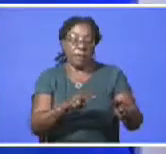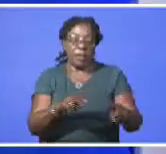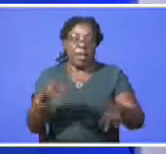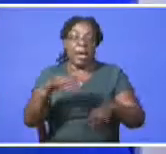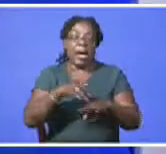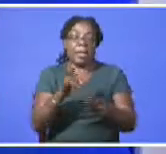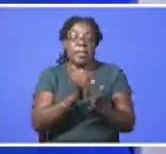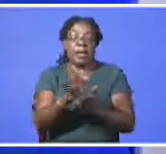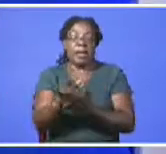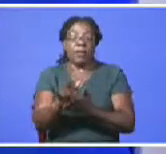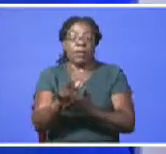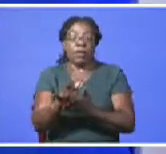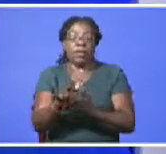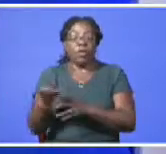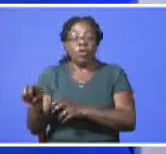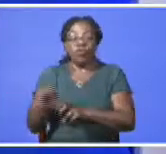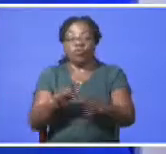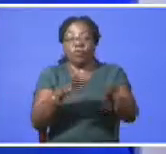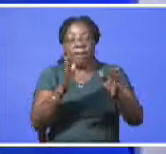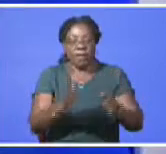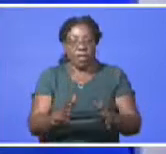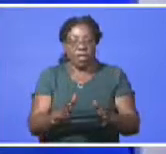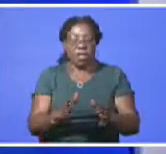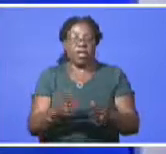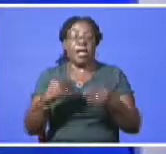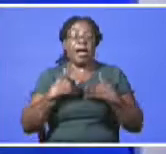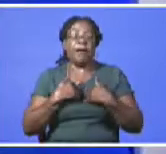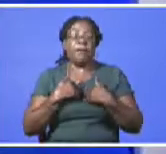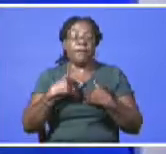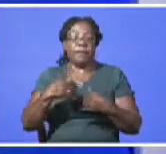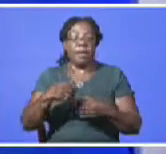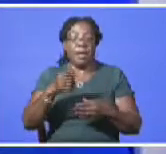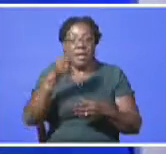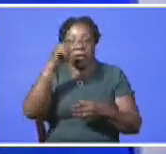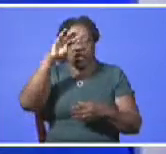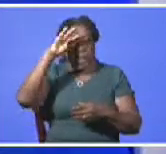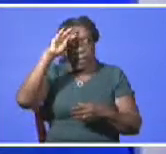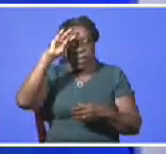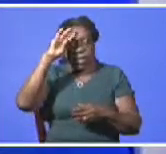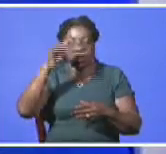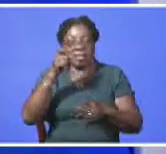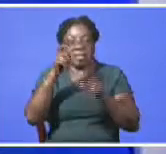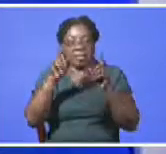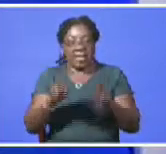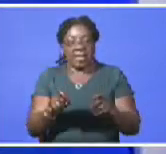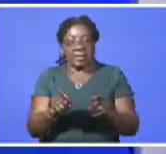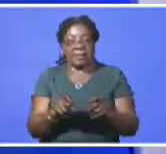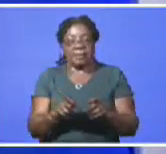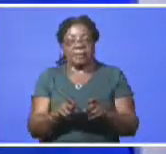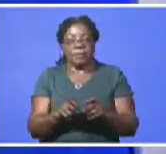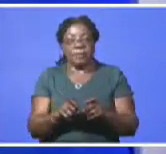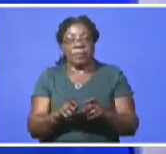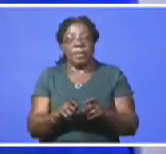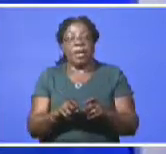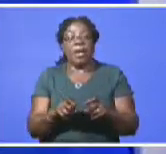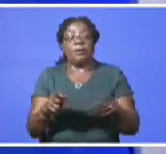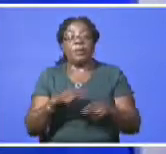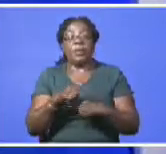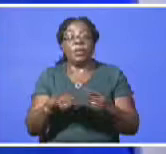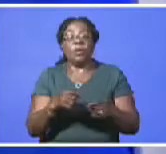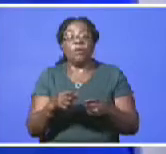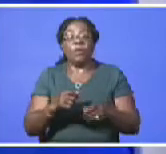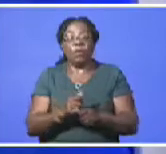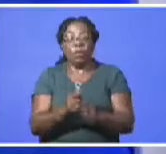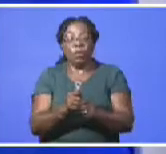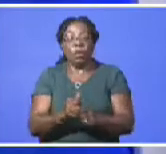to have their temperatures checked. Persons showing symptoms of COVID-19 will be referred to the local health officials at the airport for